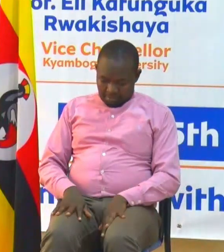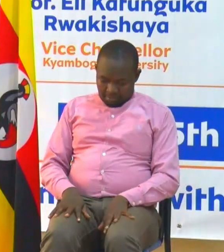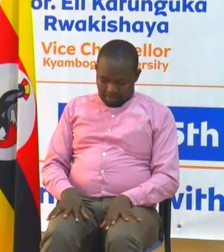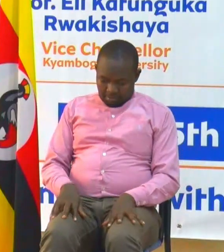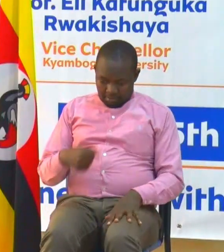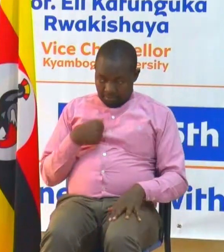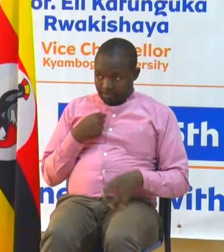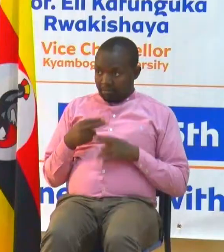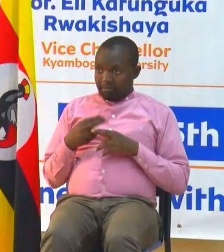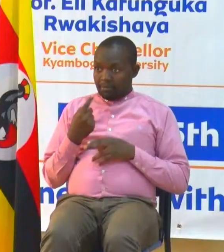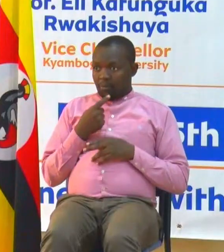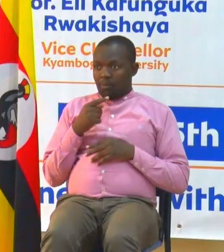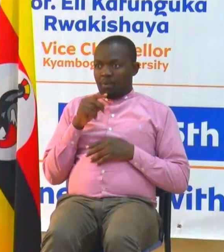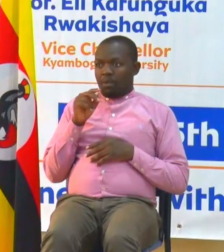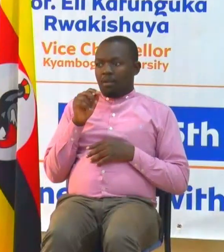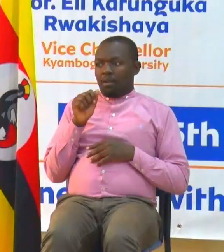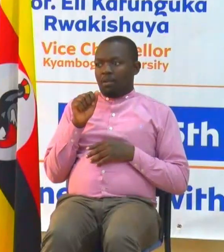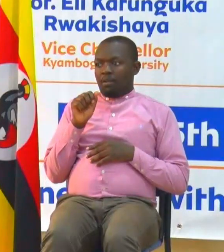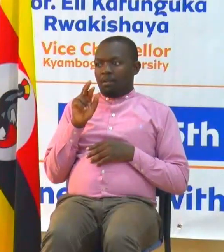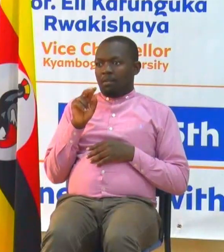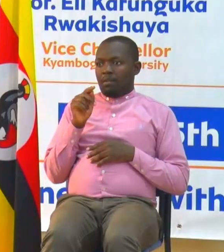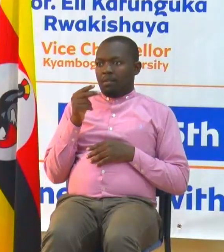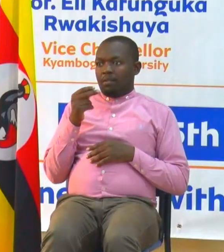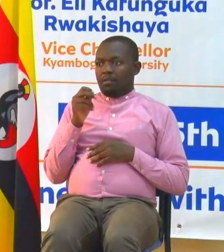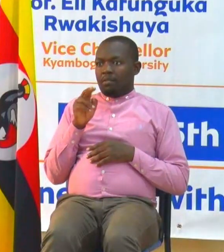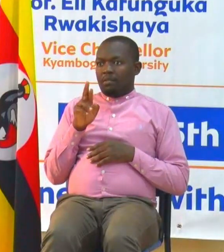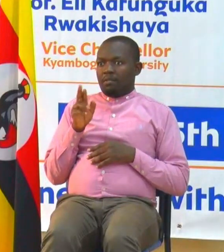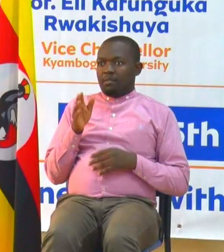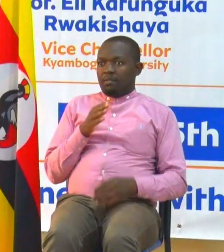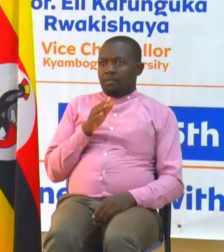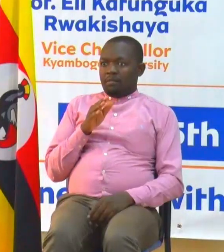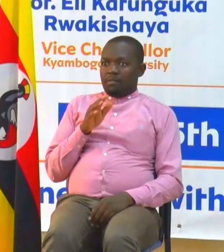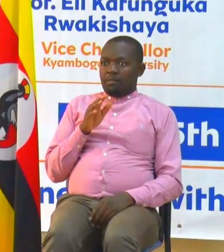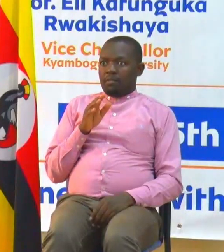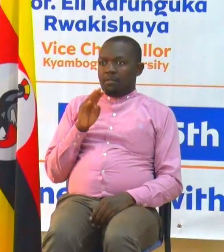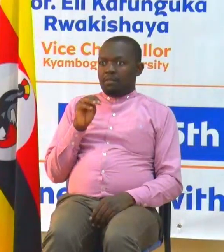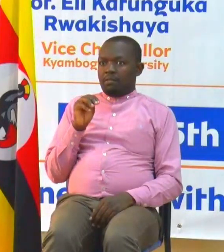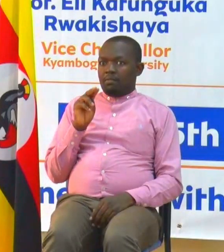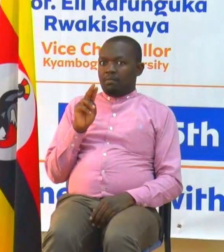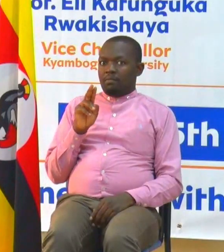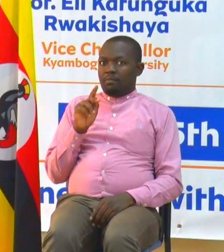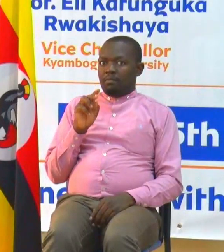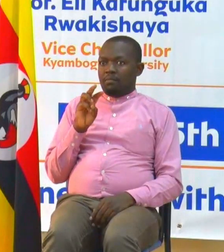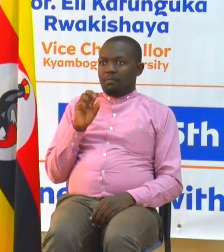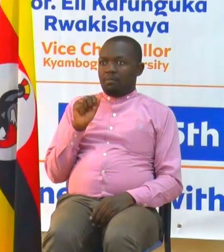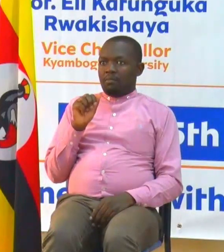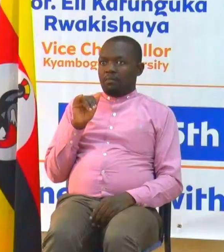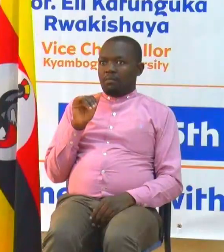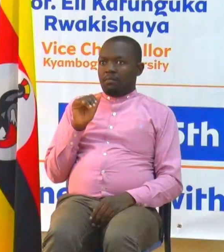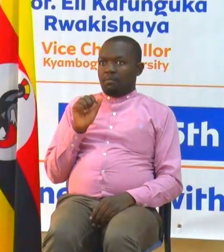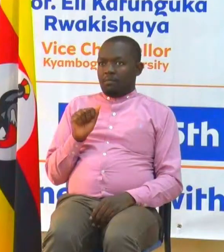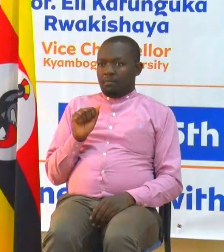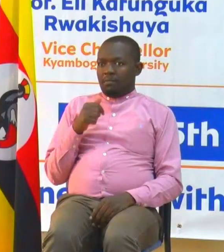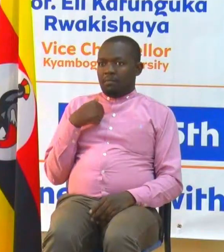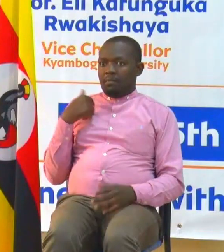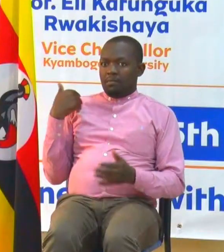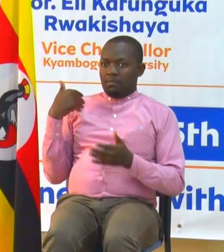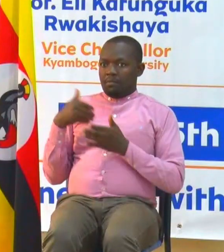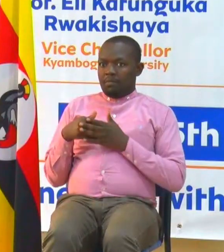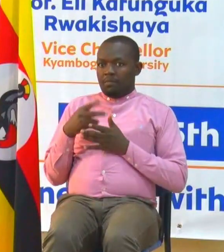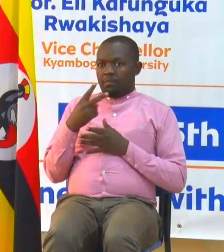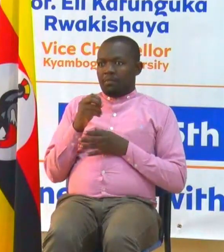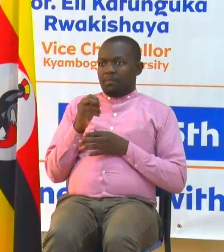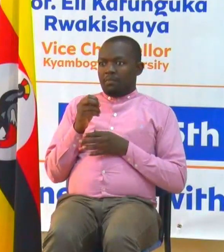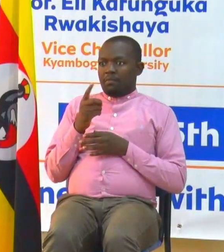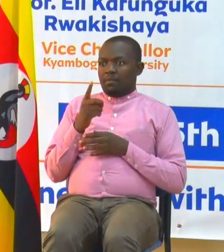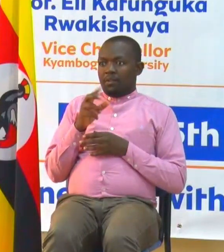name is Arthur Mkwaya. I was in Kyambogo actually from 2018. I finished last year. I got last year